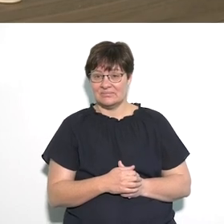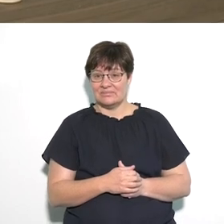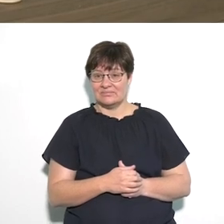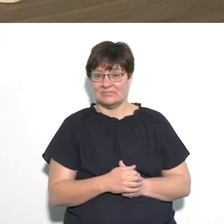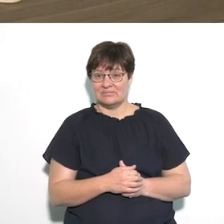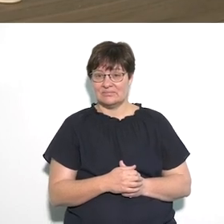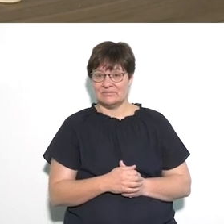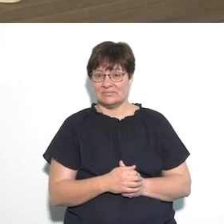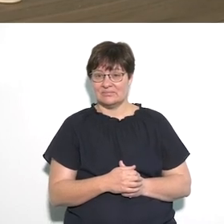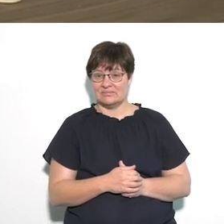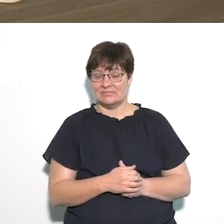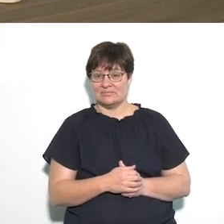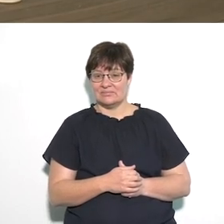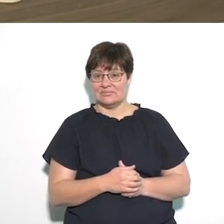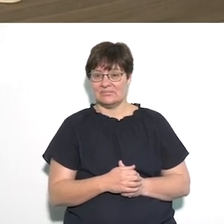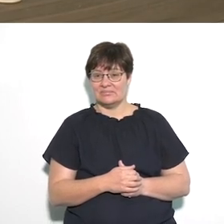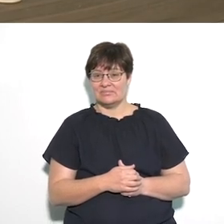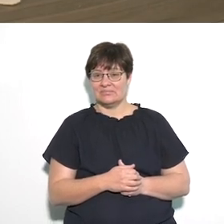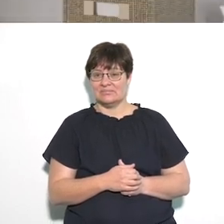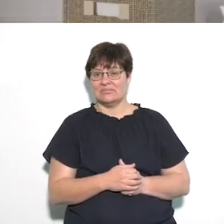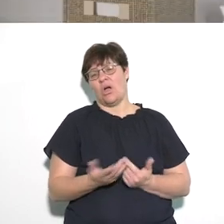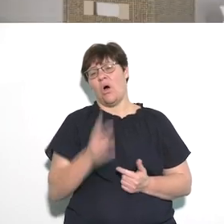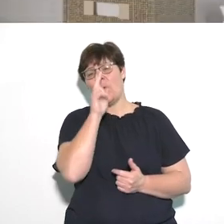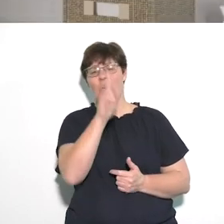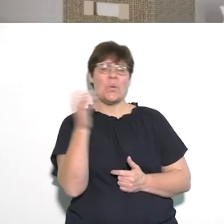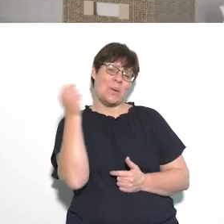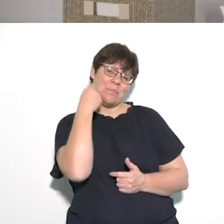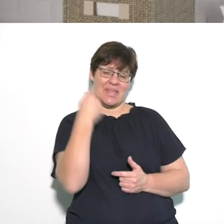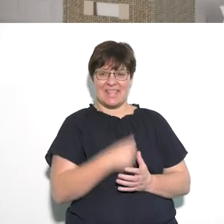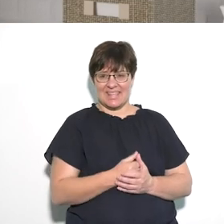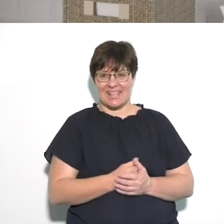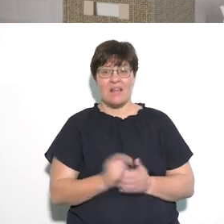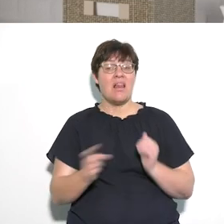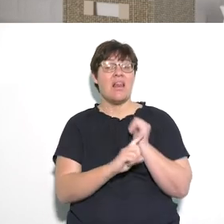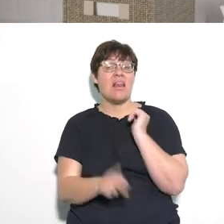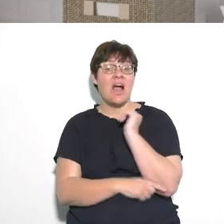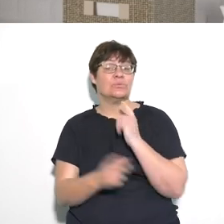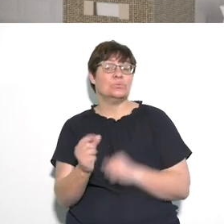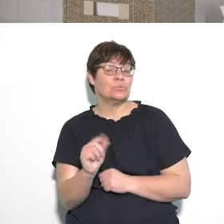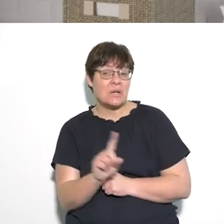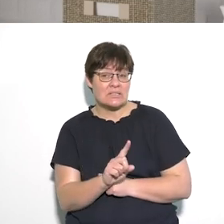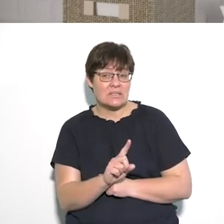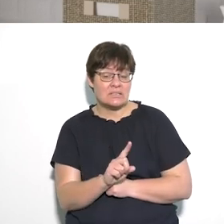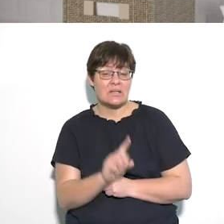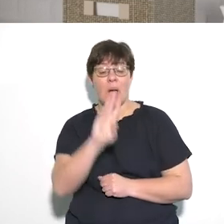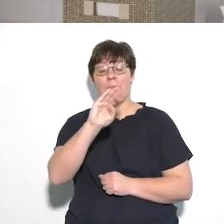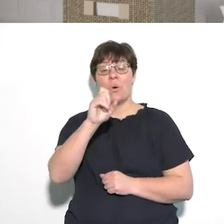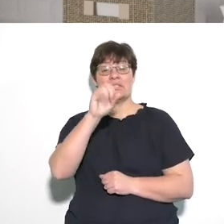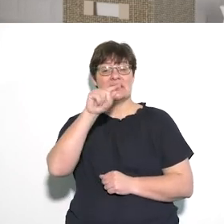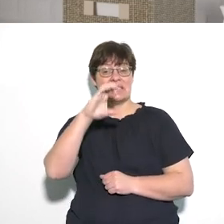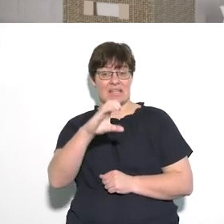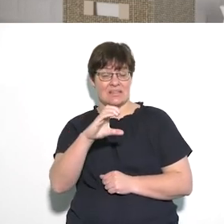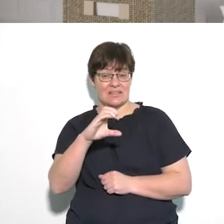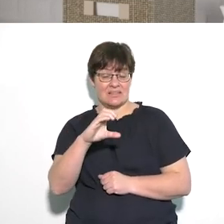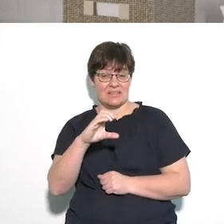bee, number one and number two. Oh, look at my bee. And then the last thing I'll do is I'm going to take some